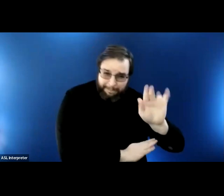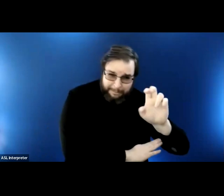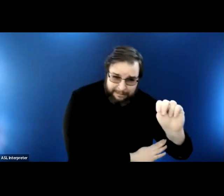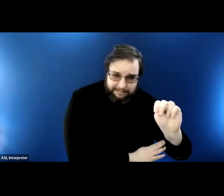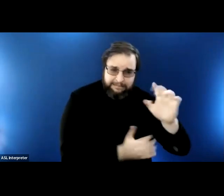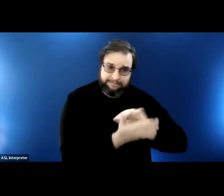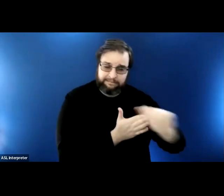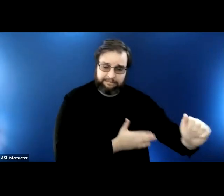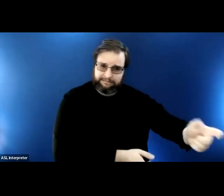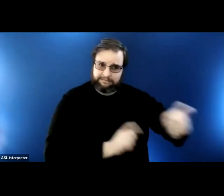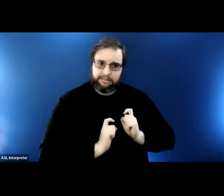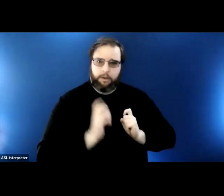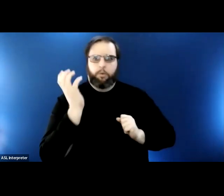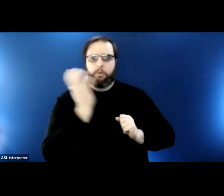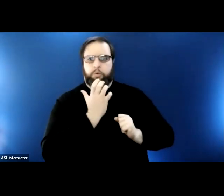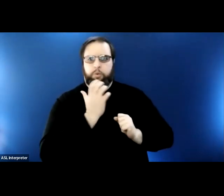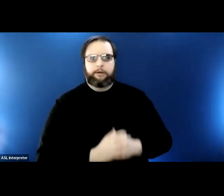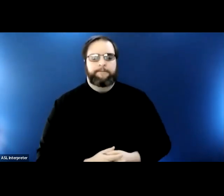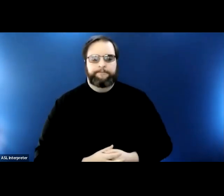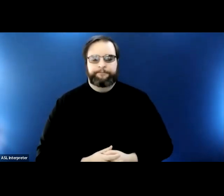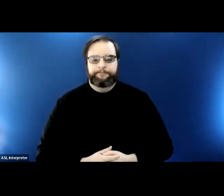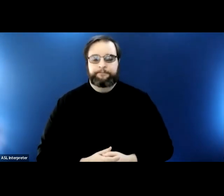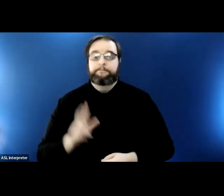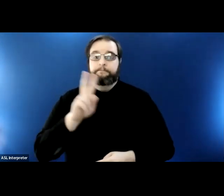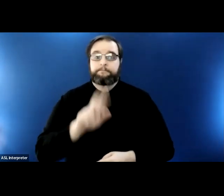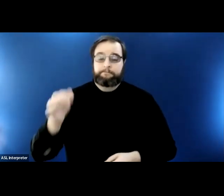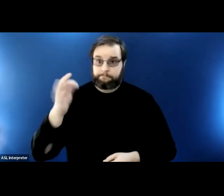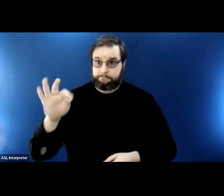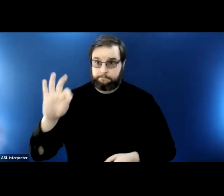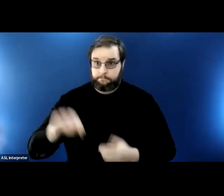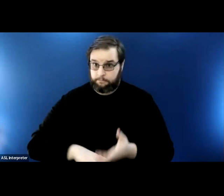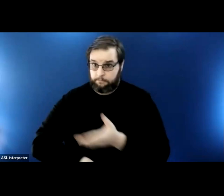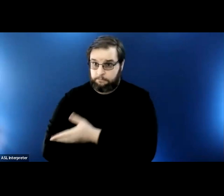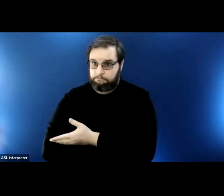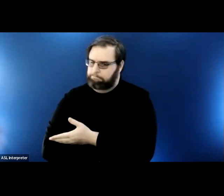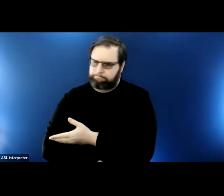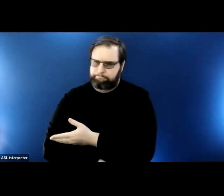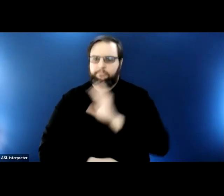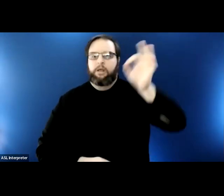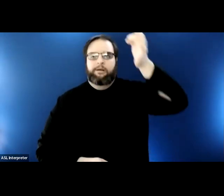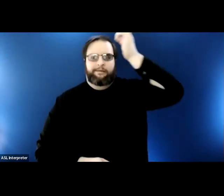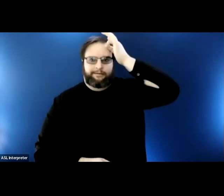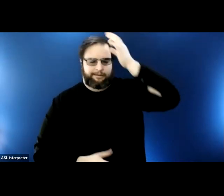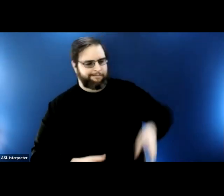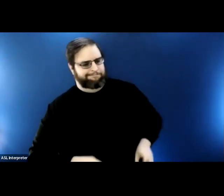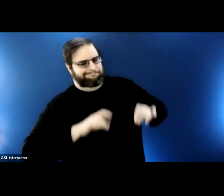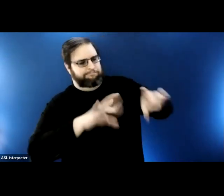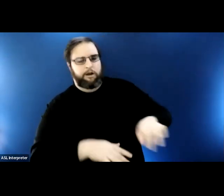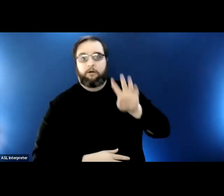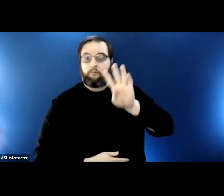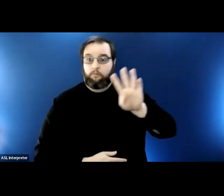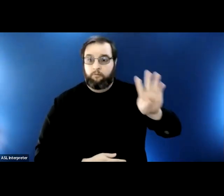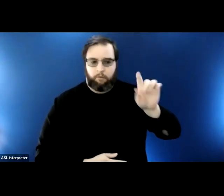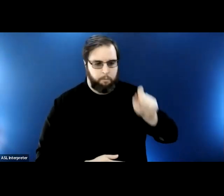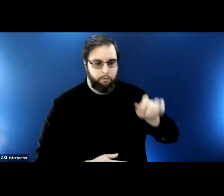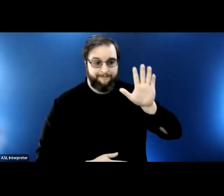Regrettably, there was no improvement in 2019. That year, the Fed spent $44.5 billion,